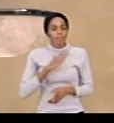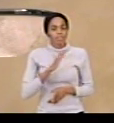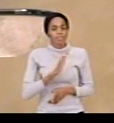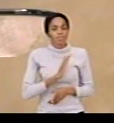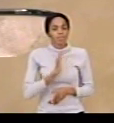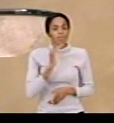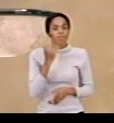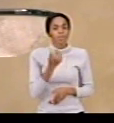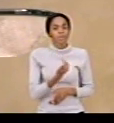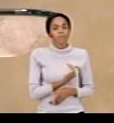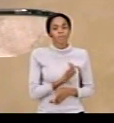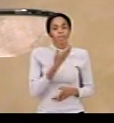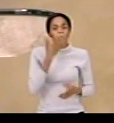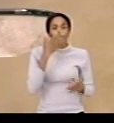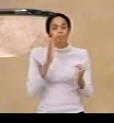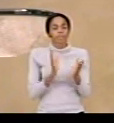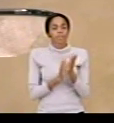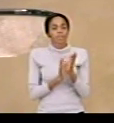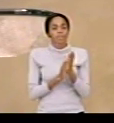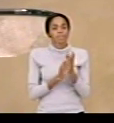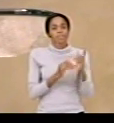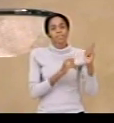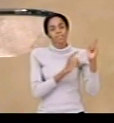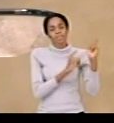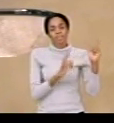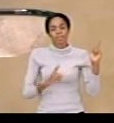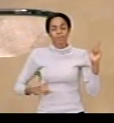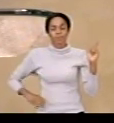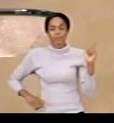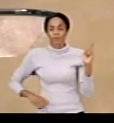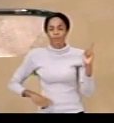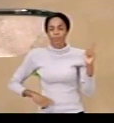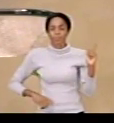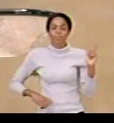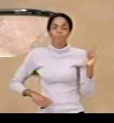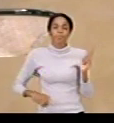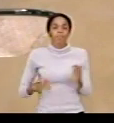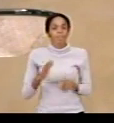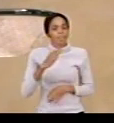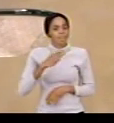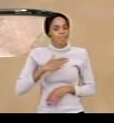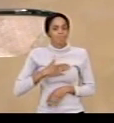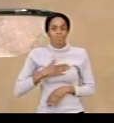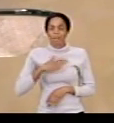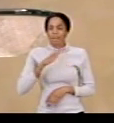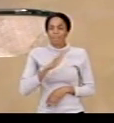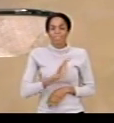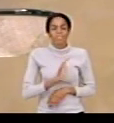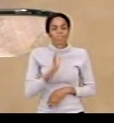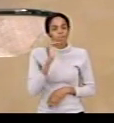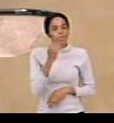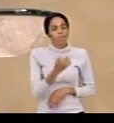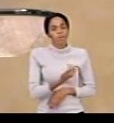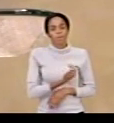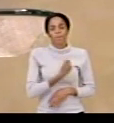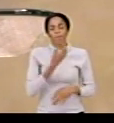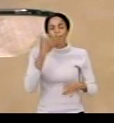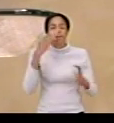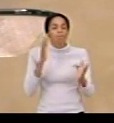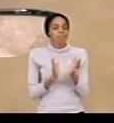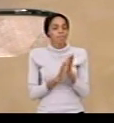my soul. Praise the Lord, praise the Lord.